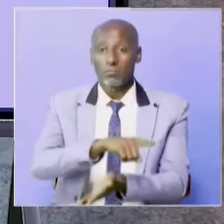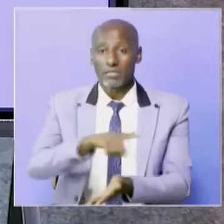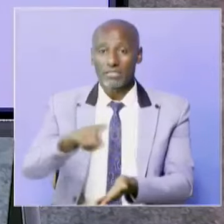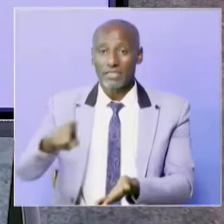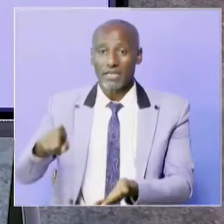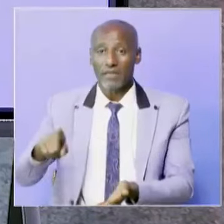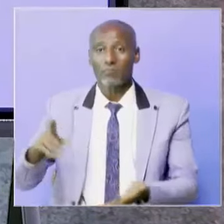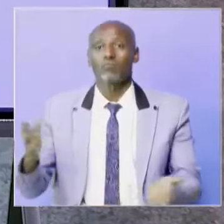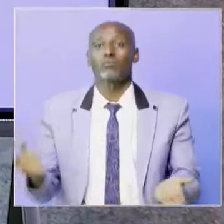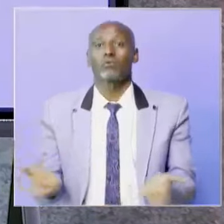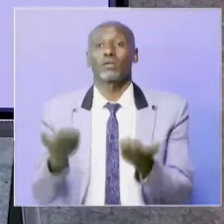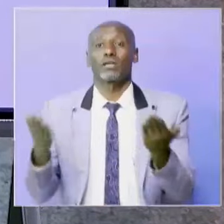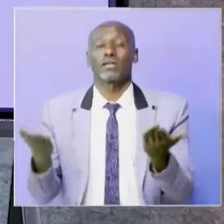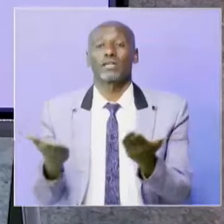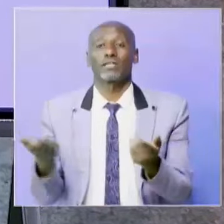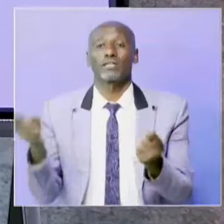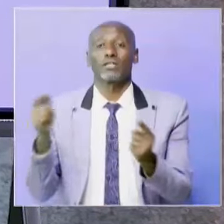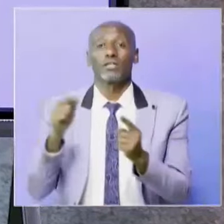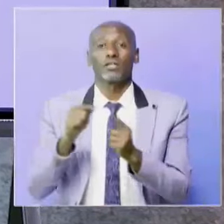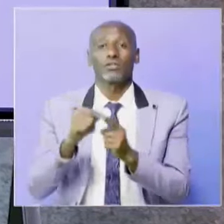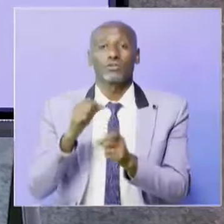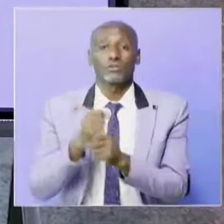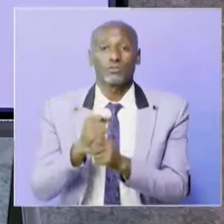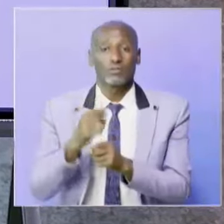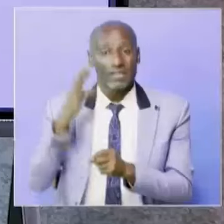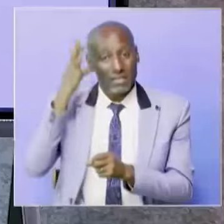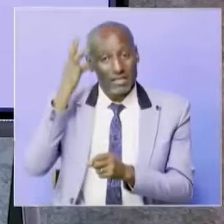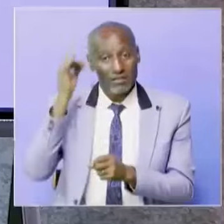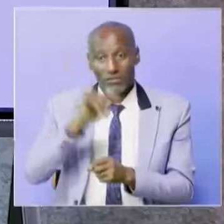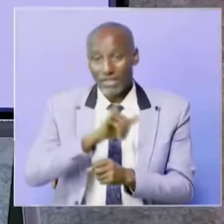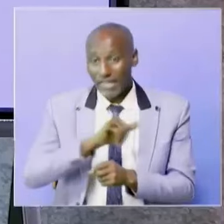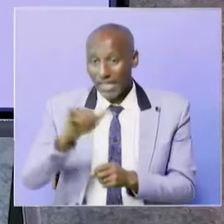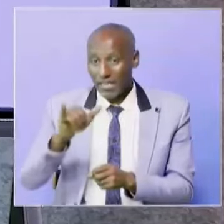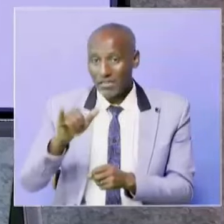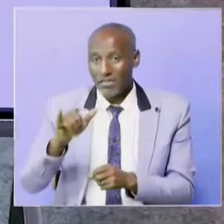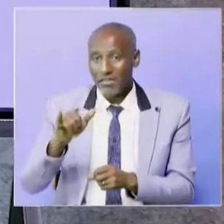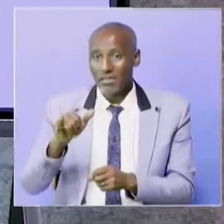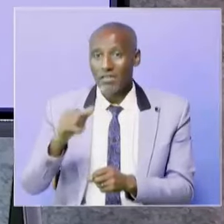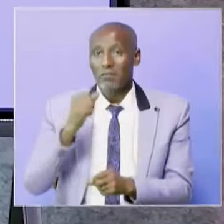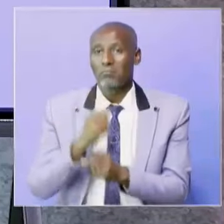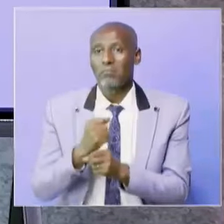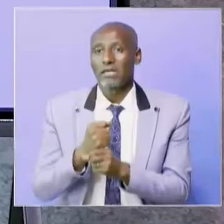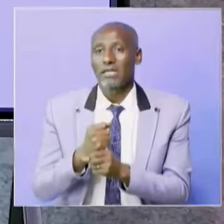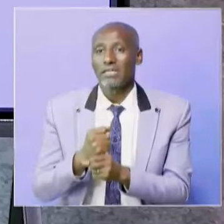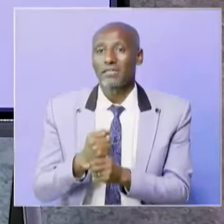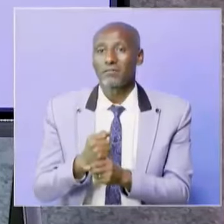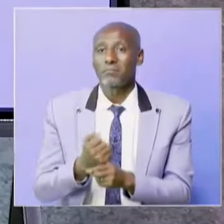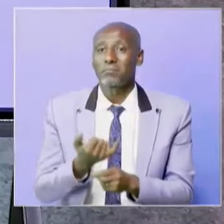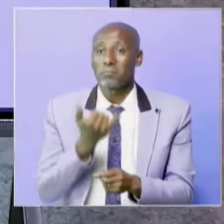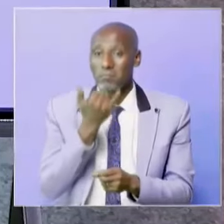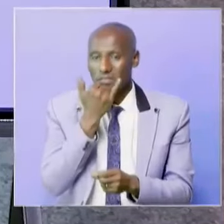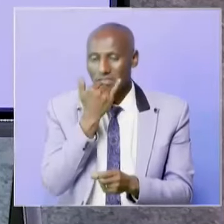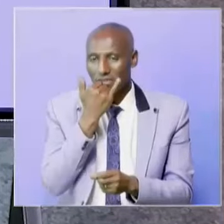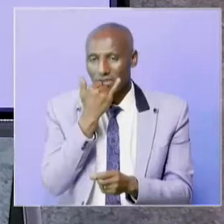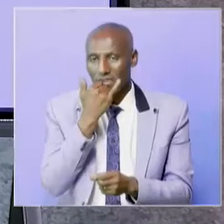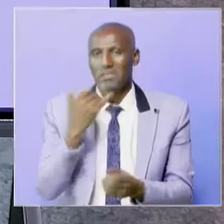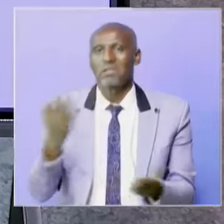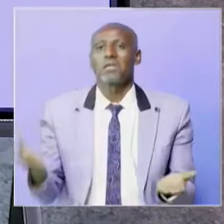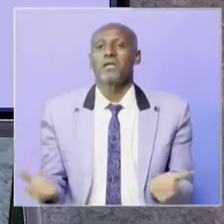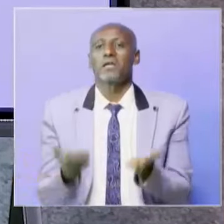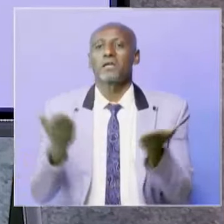children attempt. Even if they made mistake, please don't demoralize them. Okay, they can